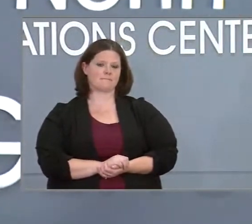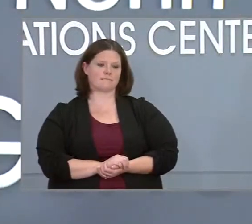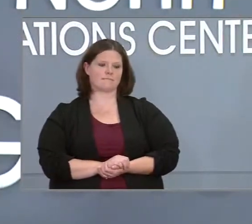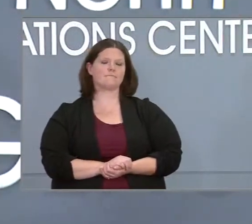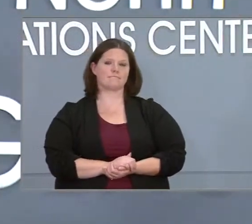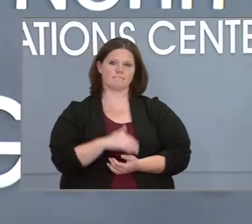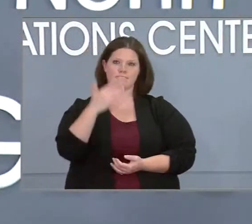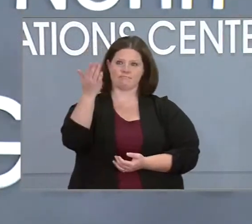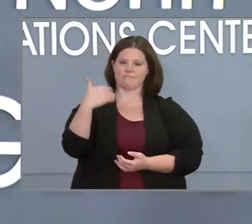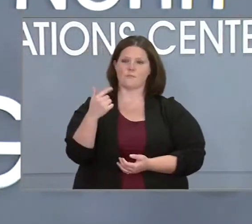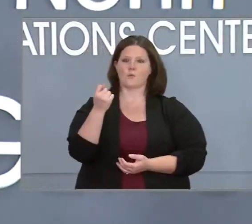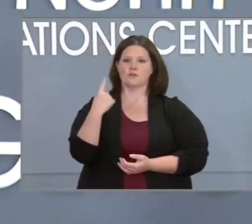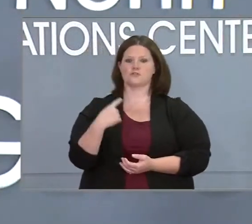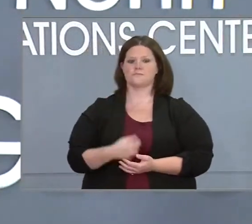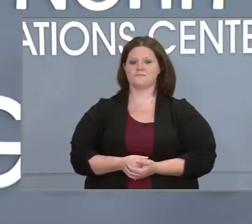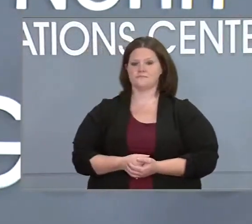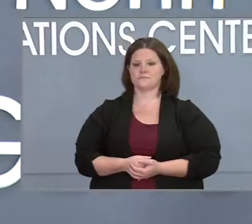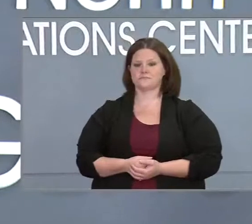Next question.